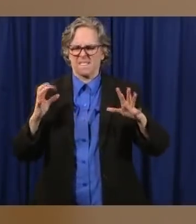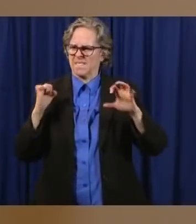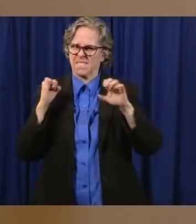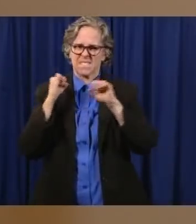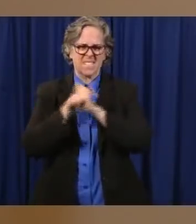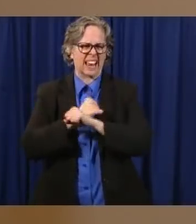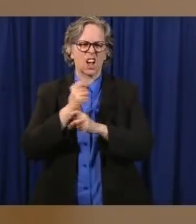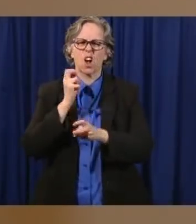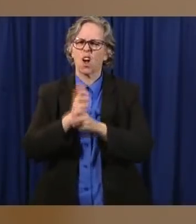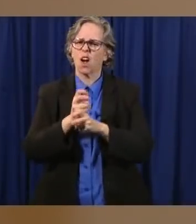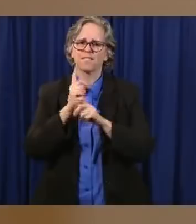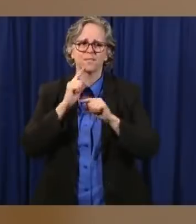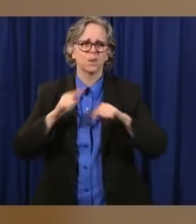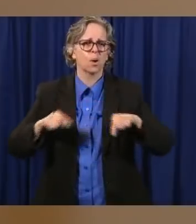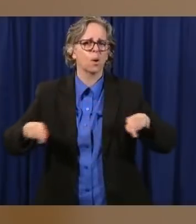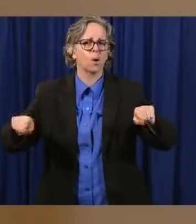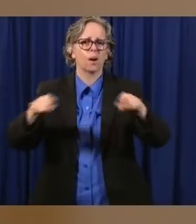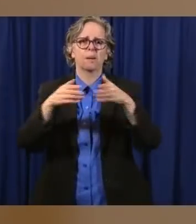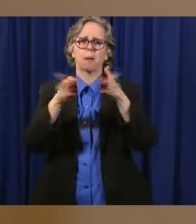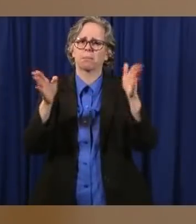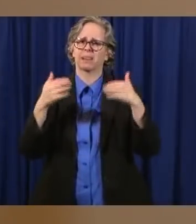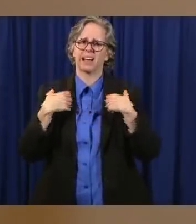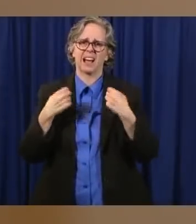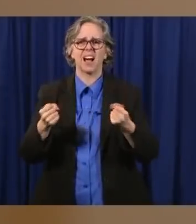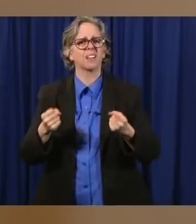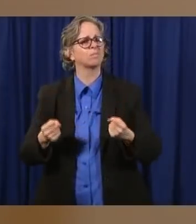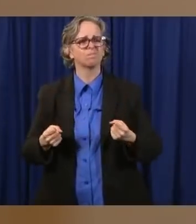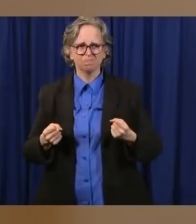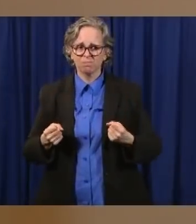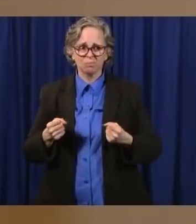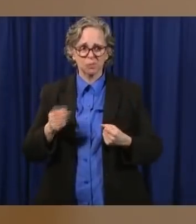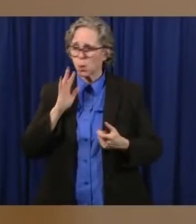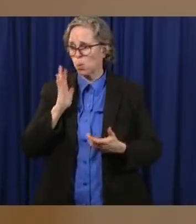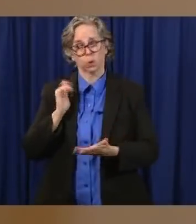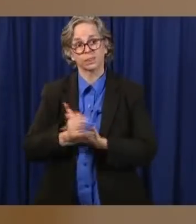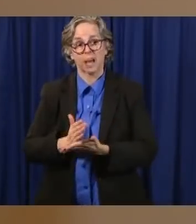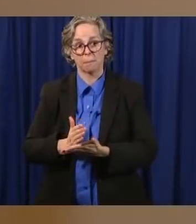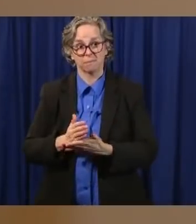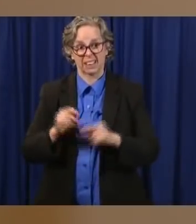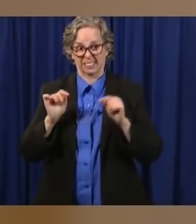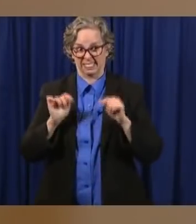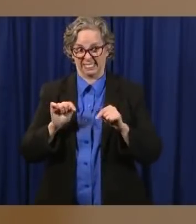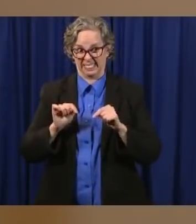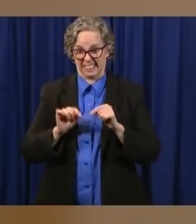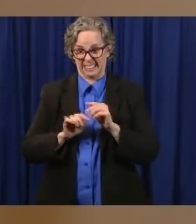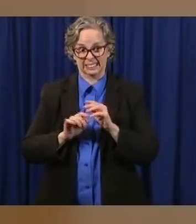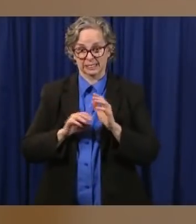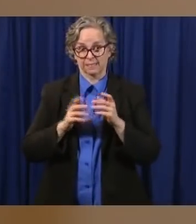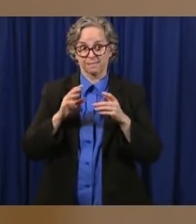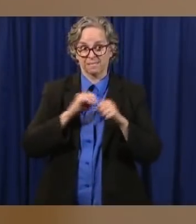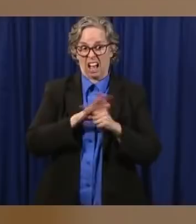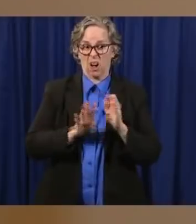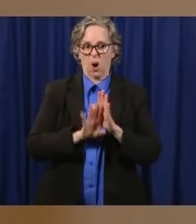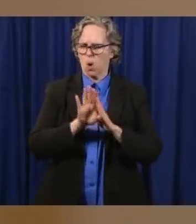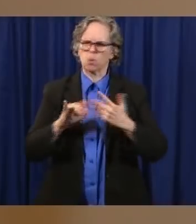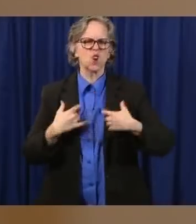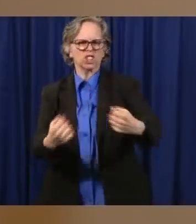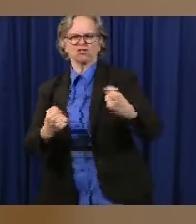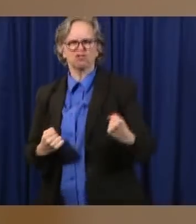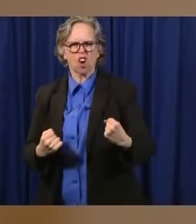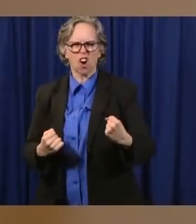for, and we won't stop. I think we're going to emerge from this even stronger. I think that